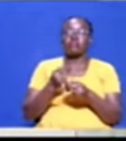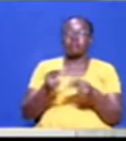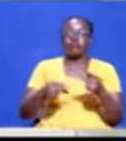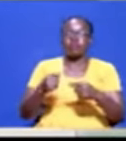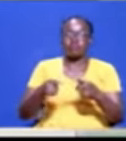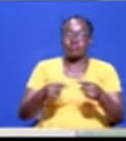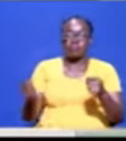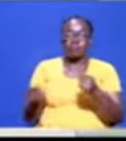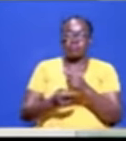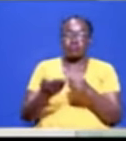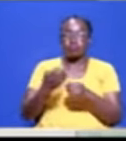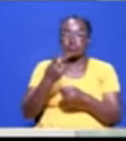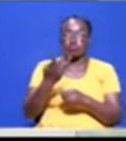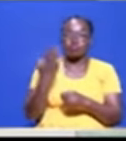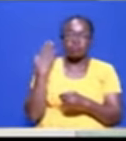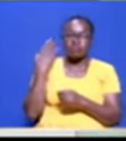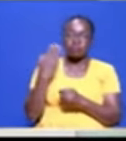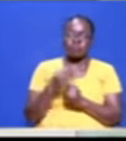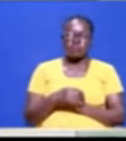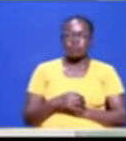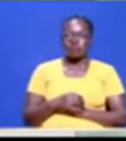ago.